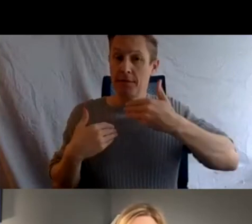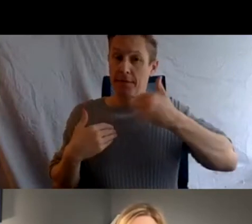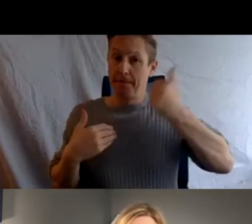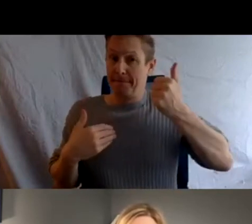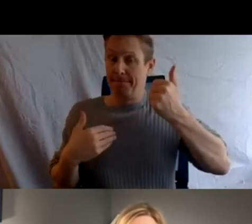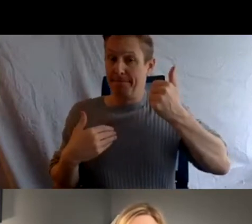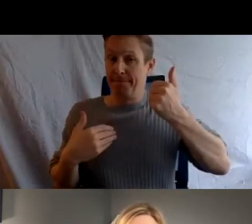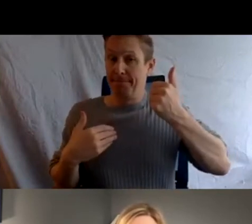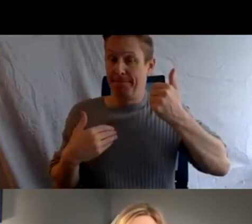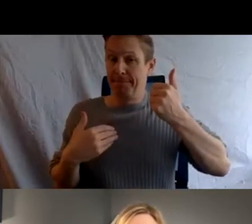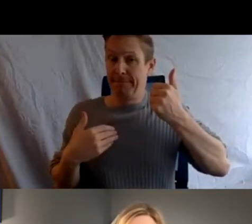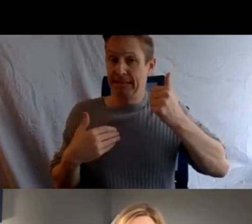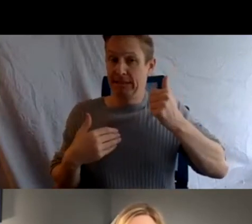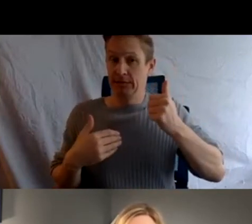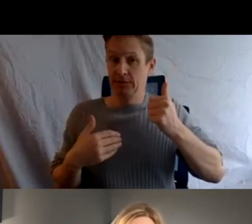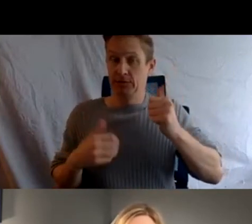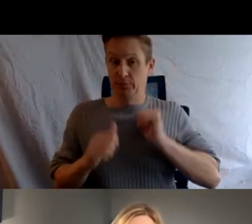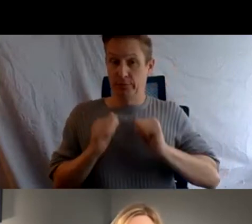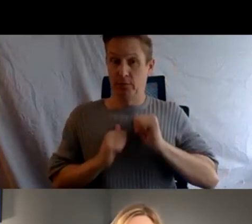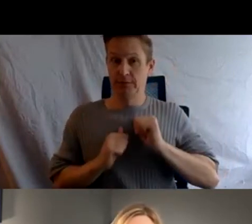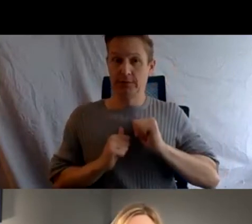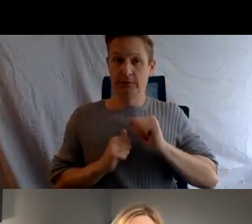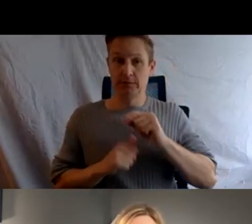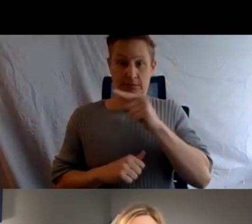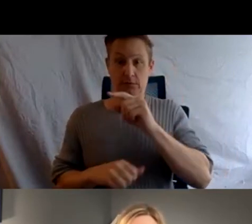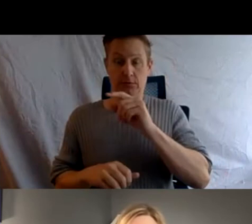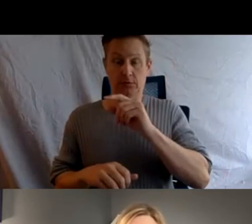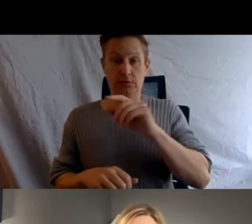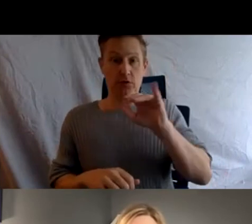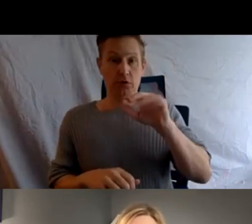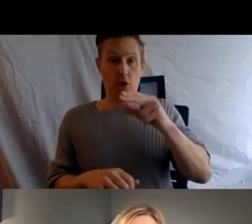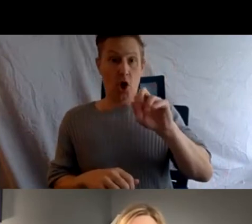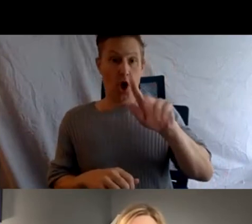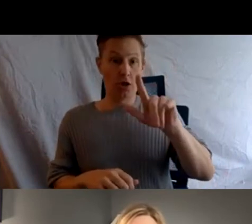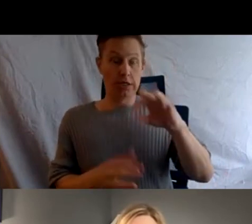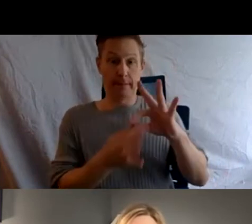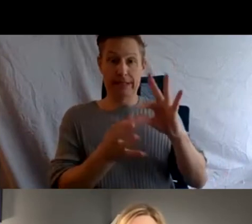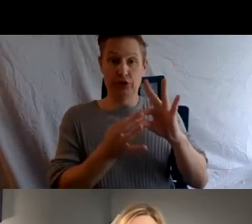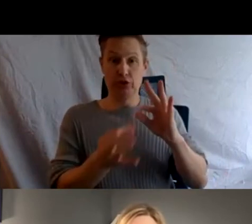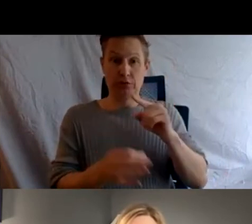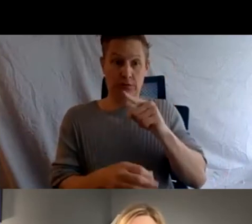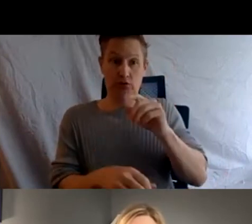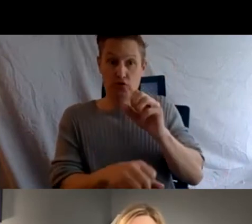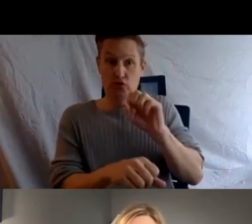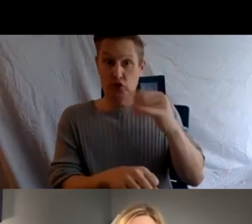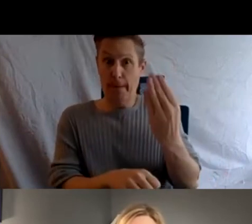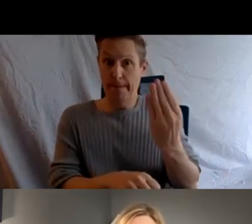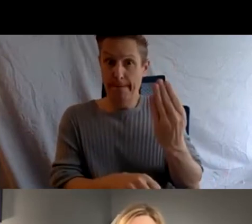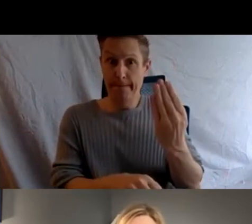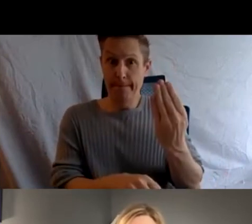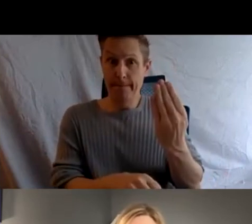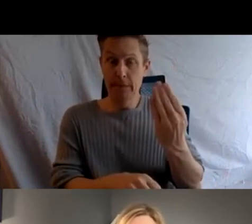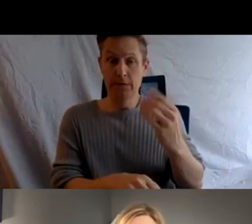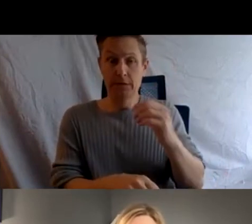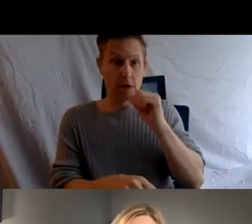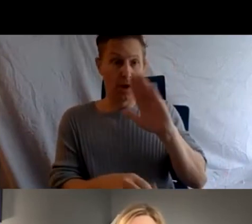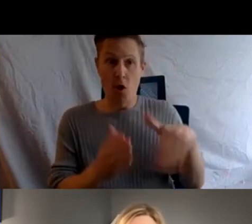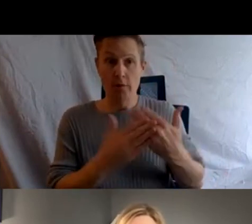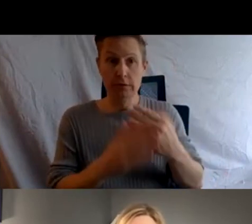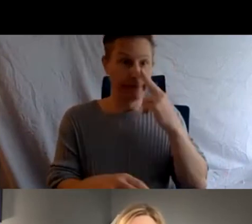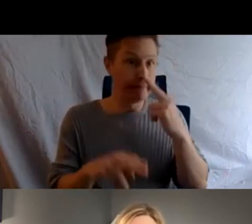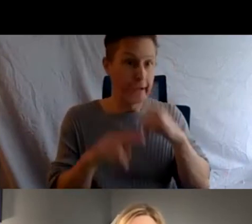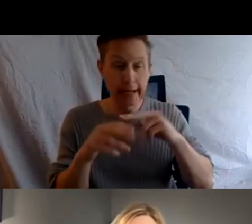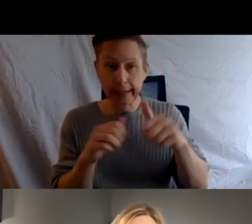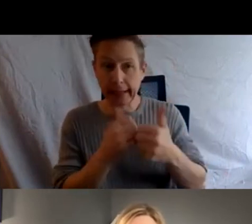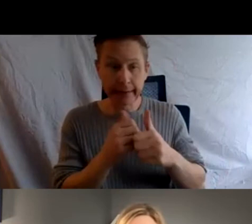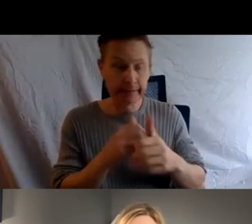it's a job. It's not just fun and games. Like you have time limitation, like there's all these things and techniques and things that Hartley picked